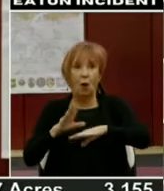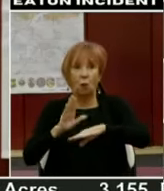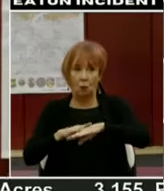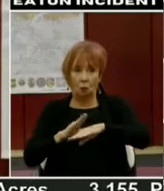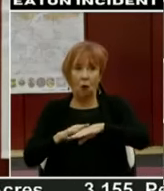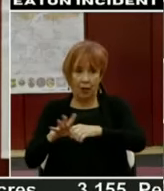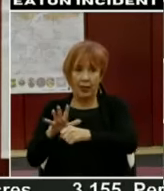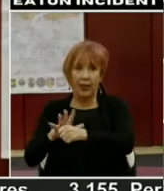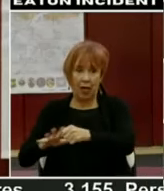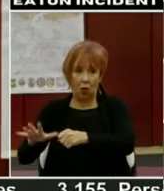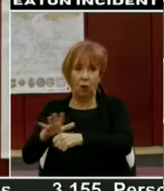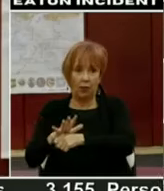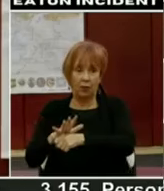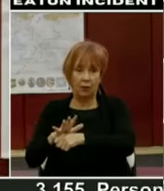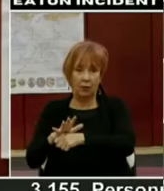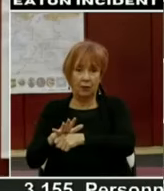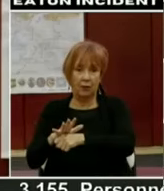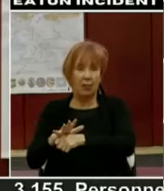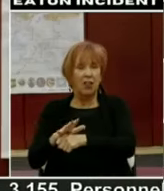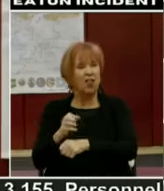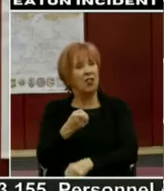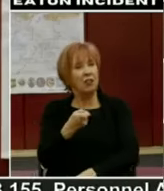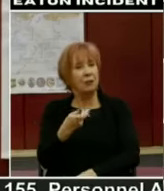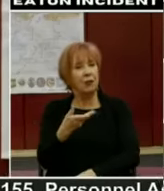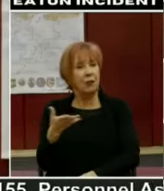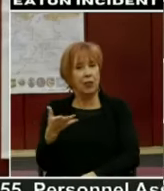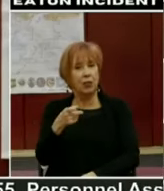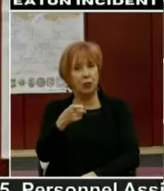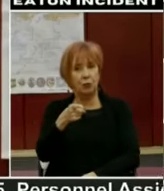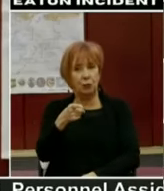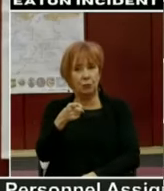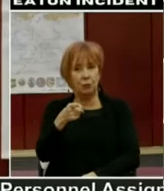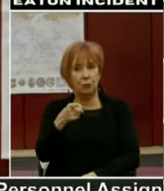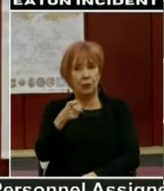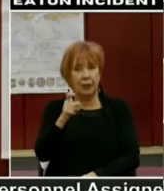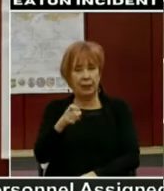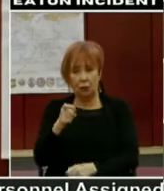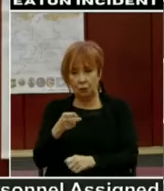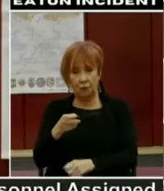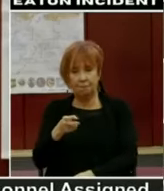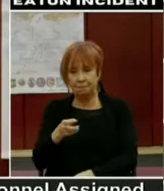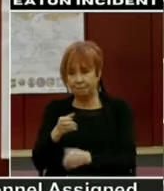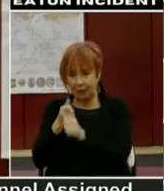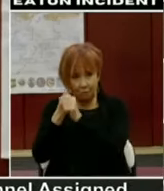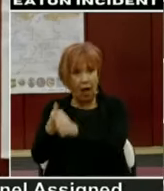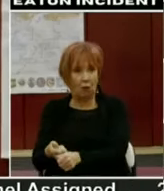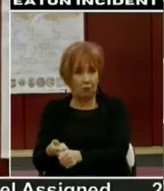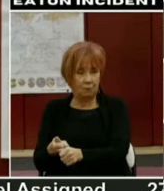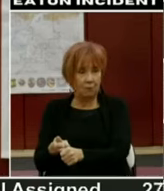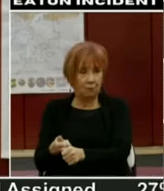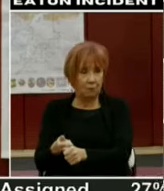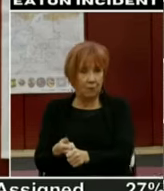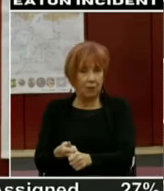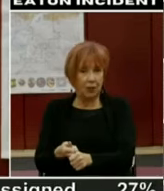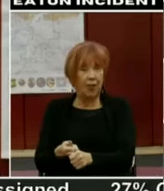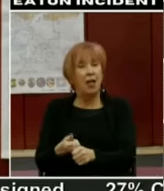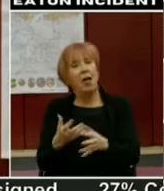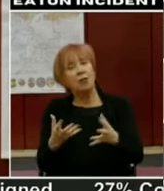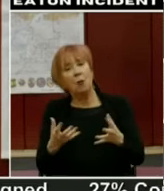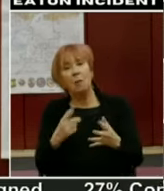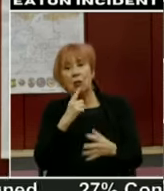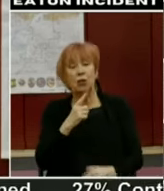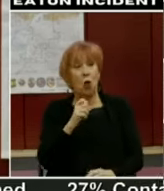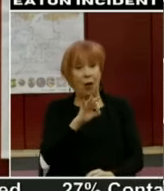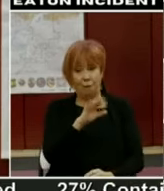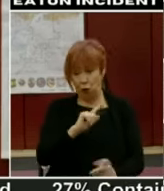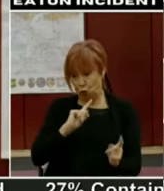There are some things you need to adhere to. So we just want to make sure when you get to an